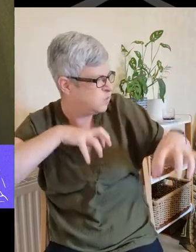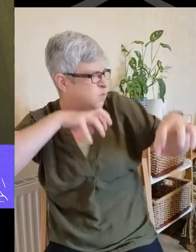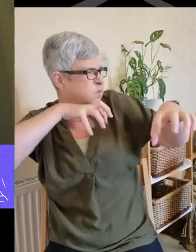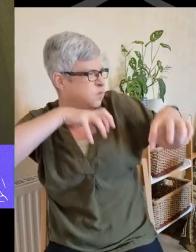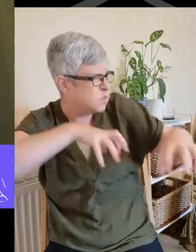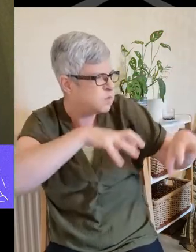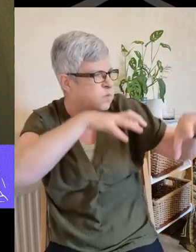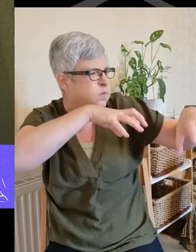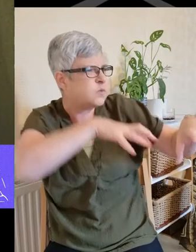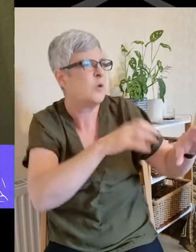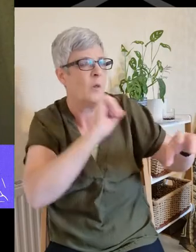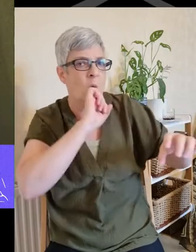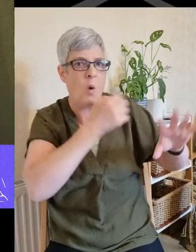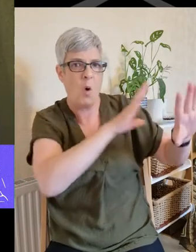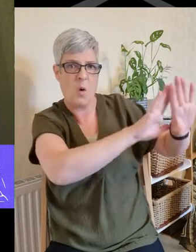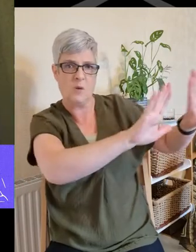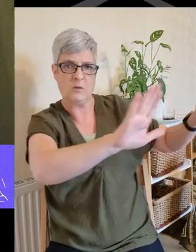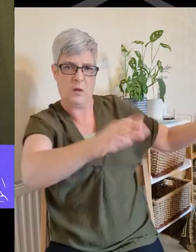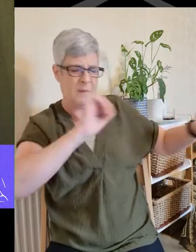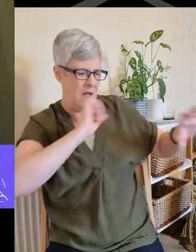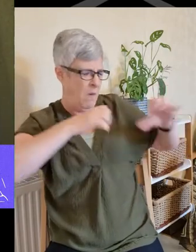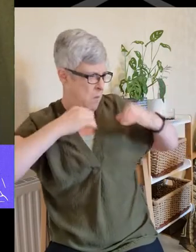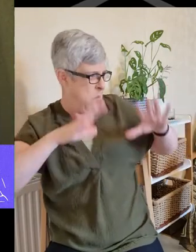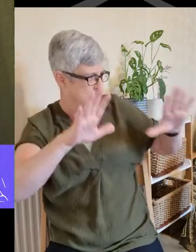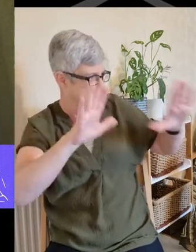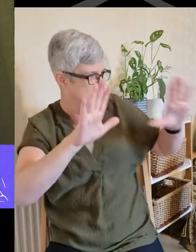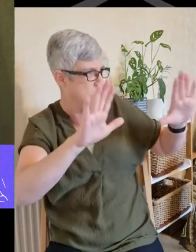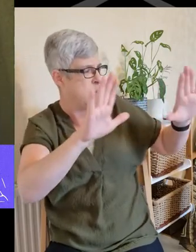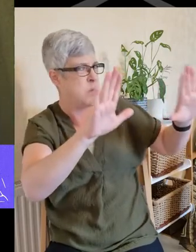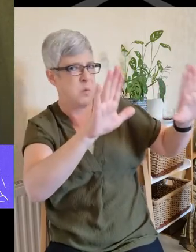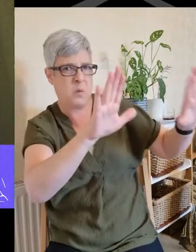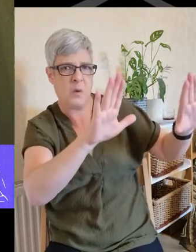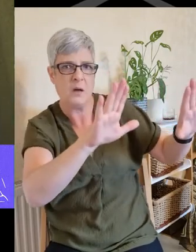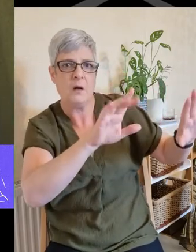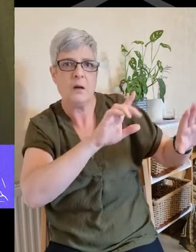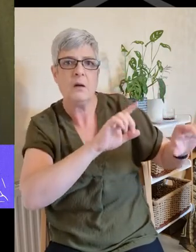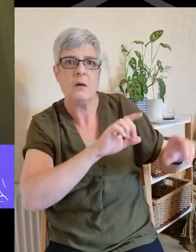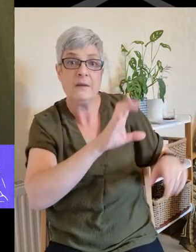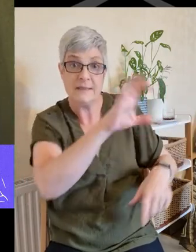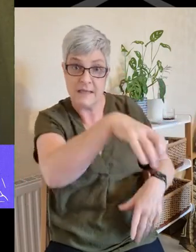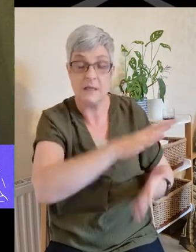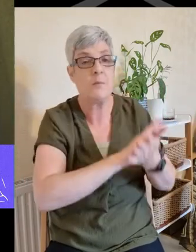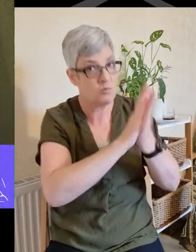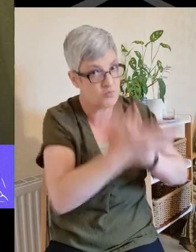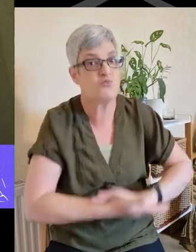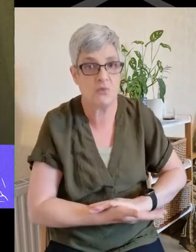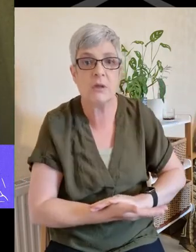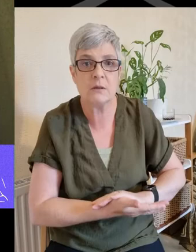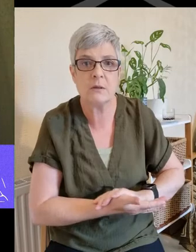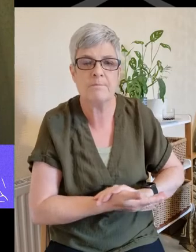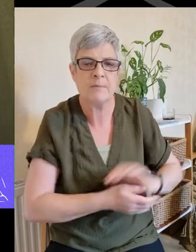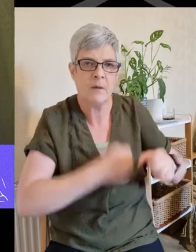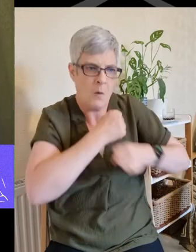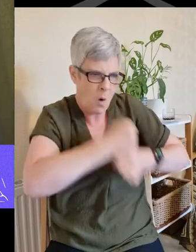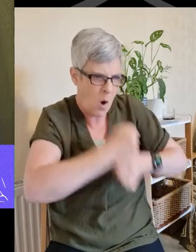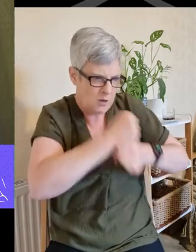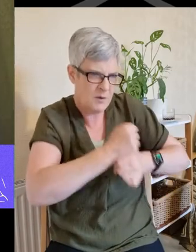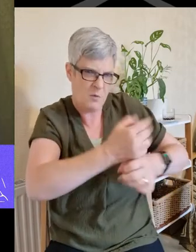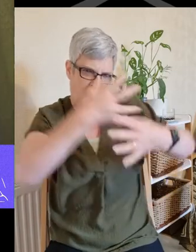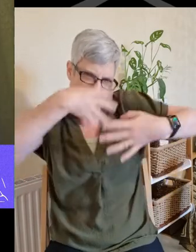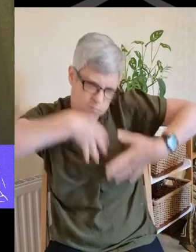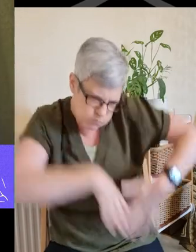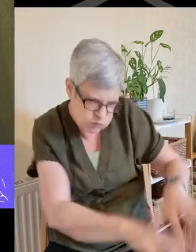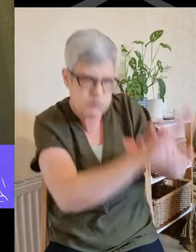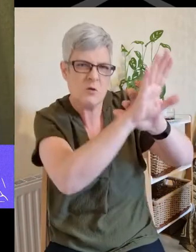shake your walls as they pass through the gates of the ruined city. Their horsemen will storm through your